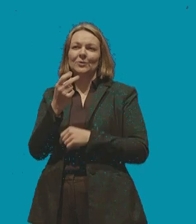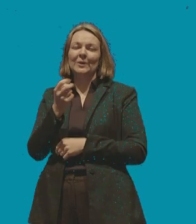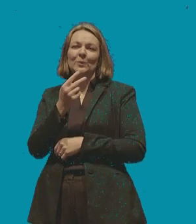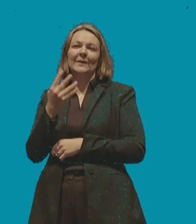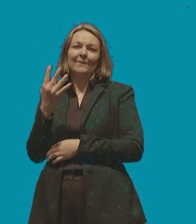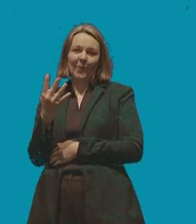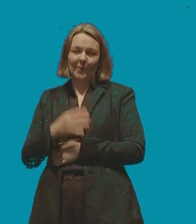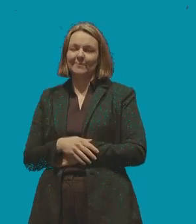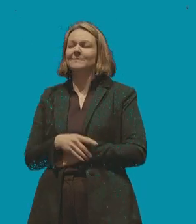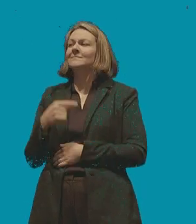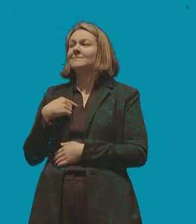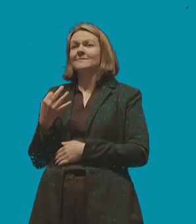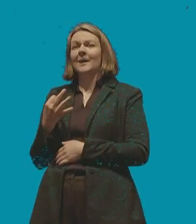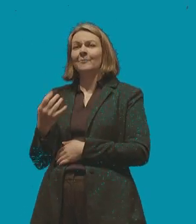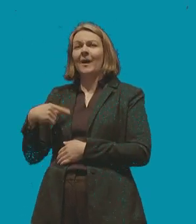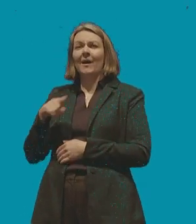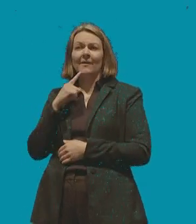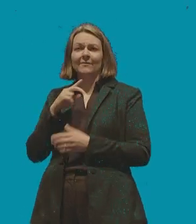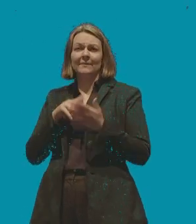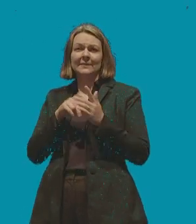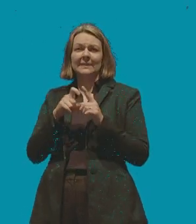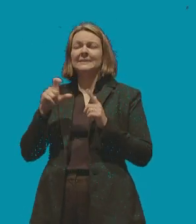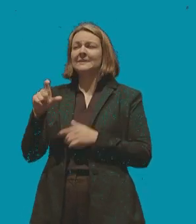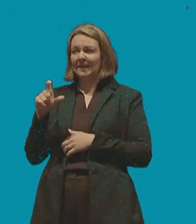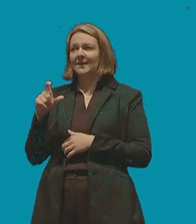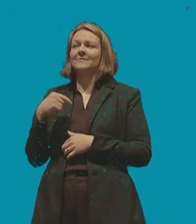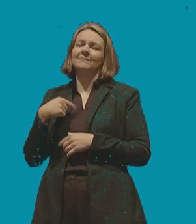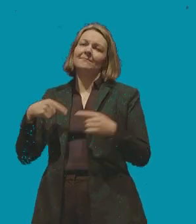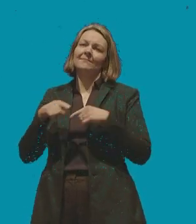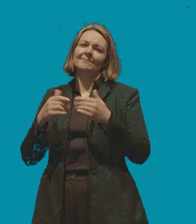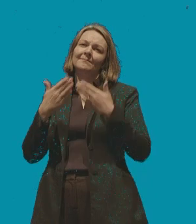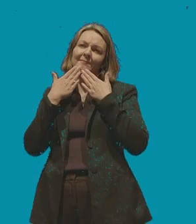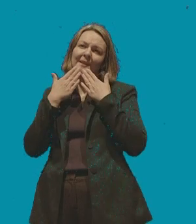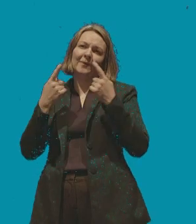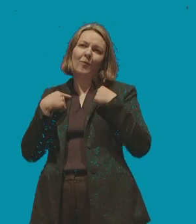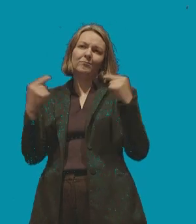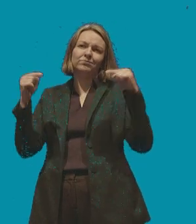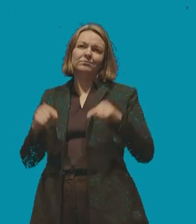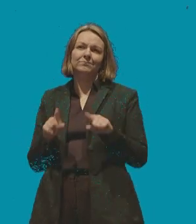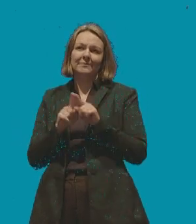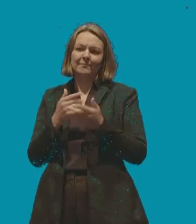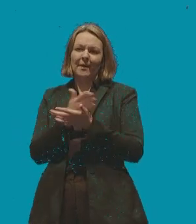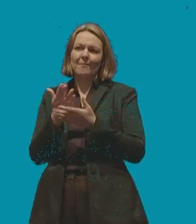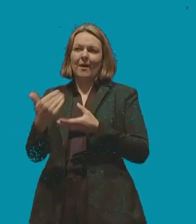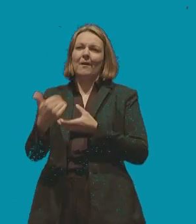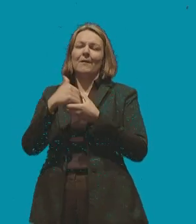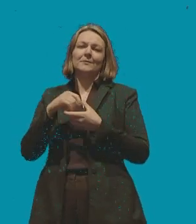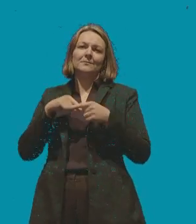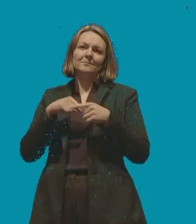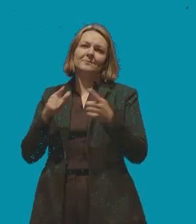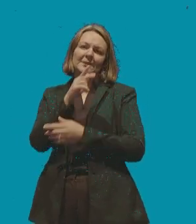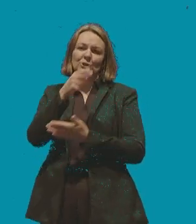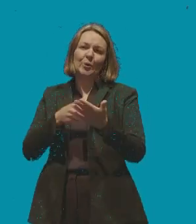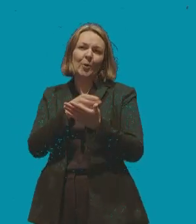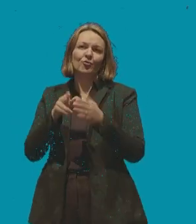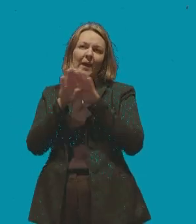2024. And on behalf of the National Executive Committee, I sincerely thank you all for being here and taking part in this most democratic of